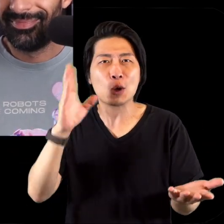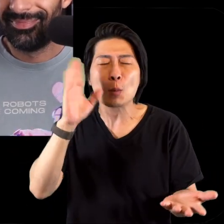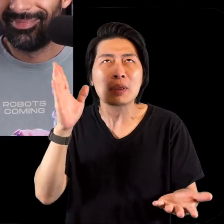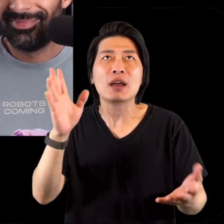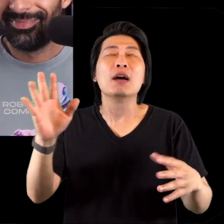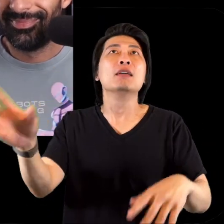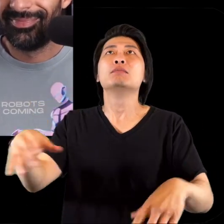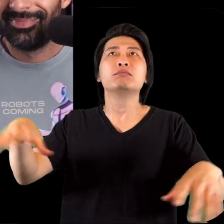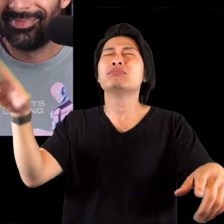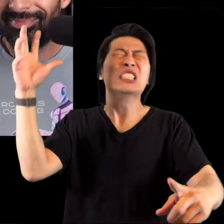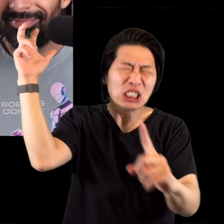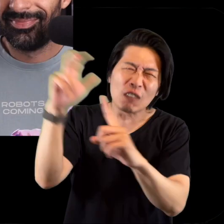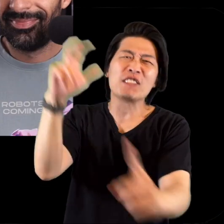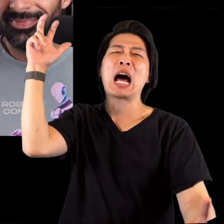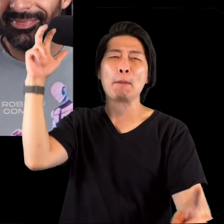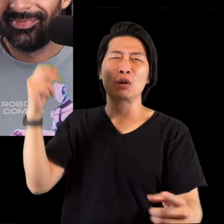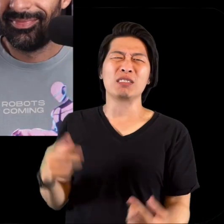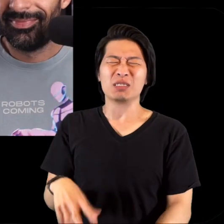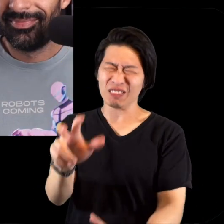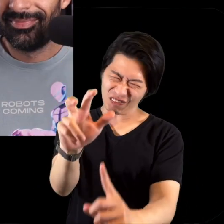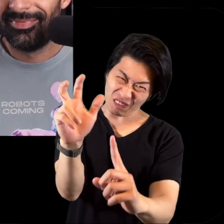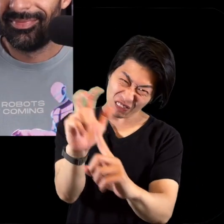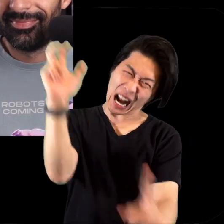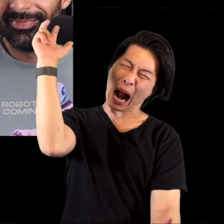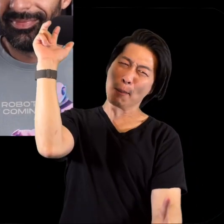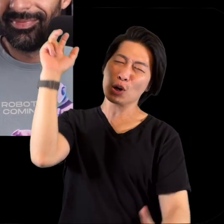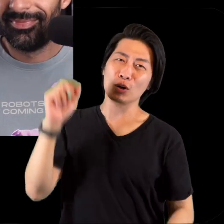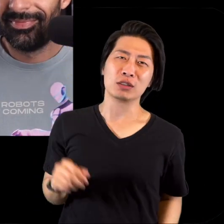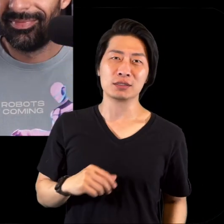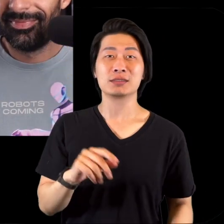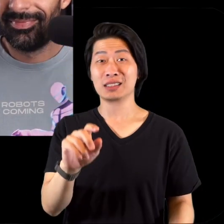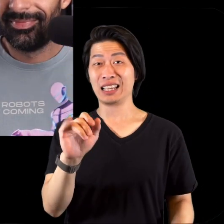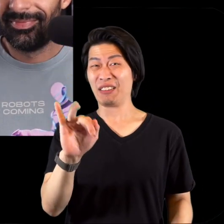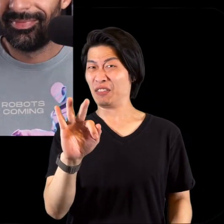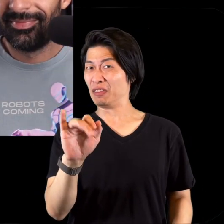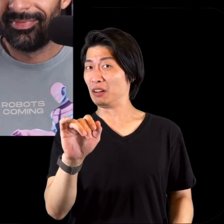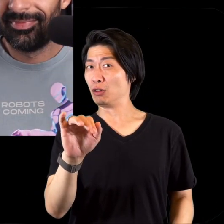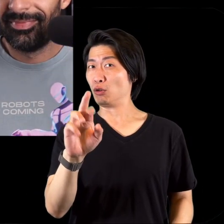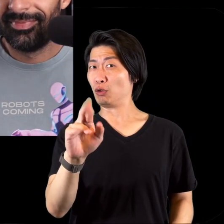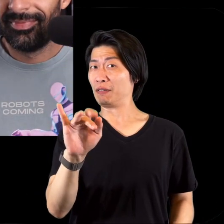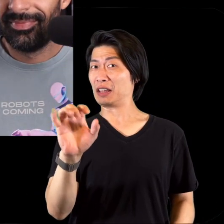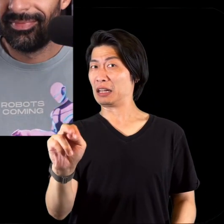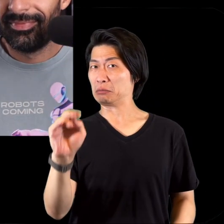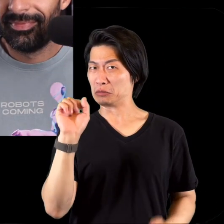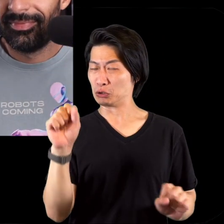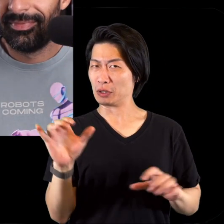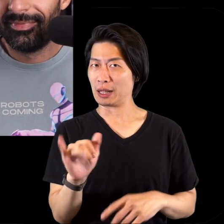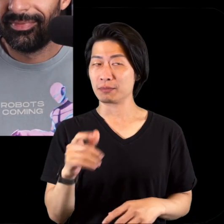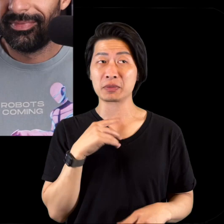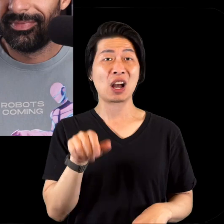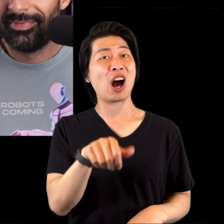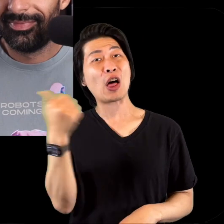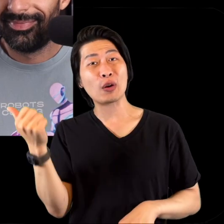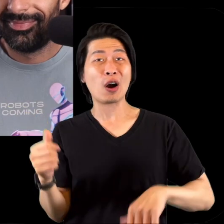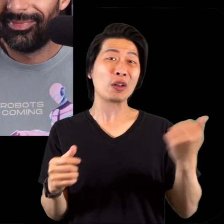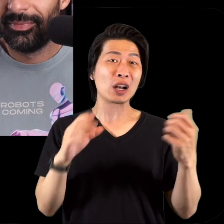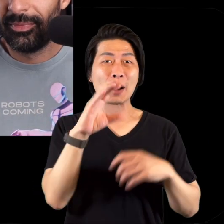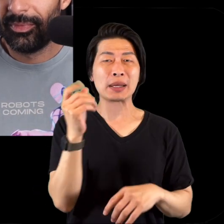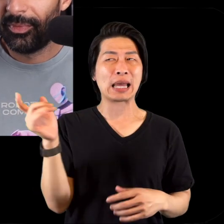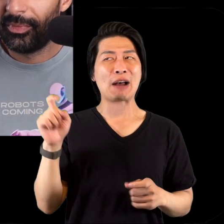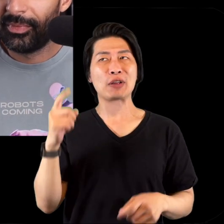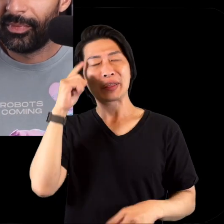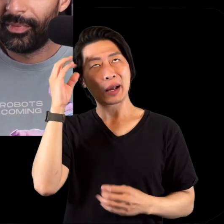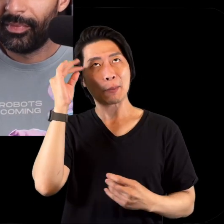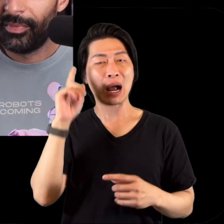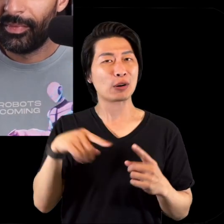won't. I mean, it'll be phenomenal. I mean, phenomenal if Rivian can go and do that. The